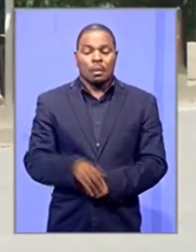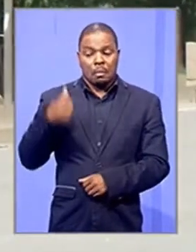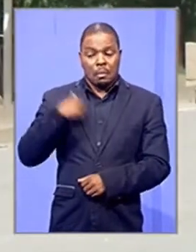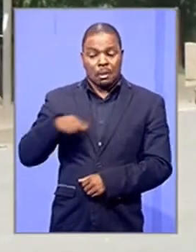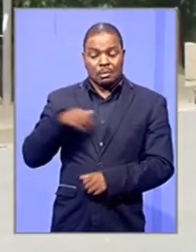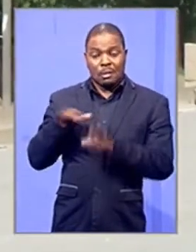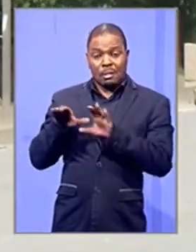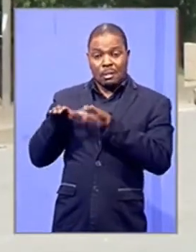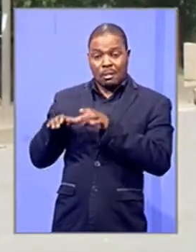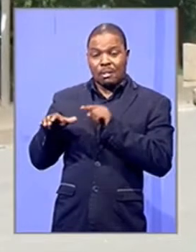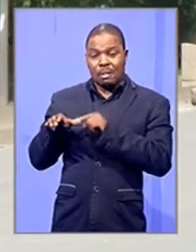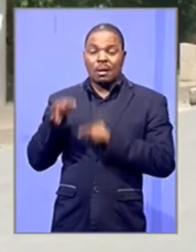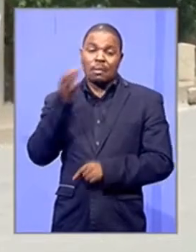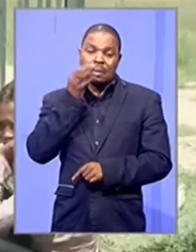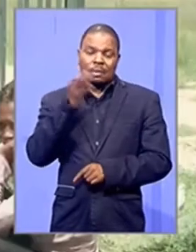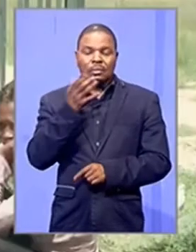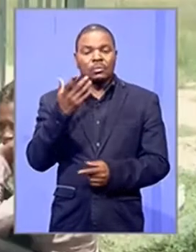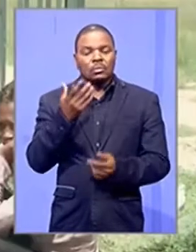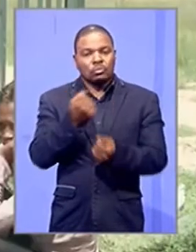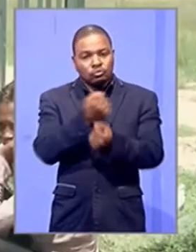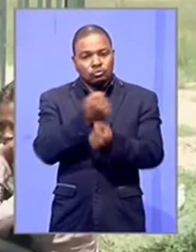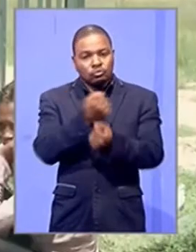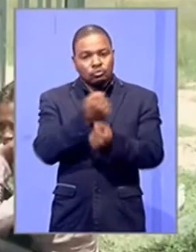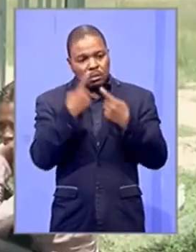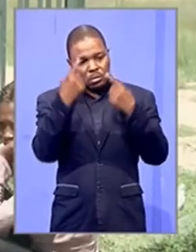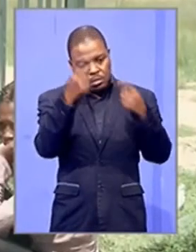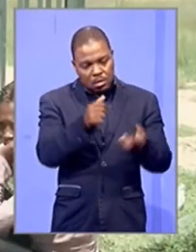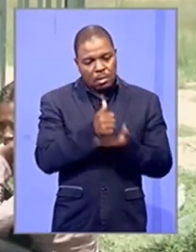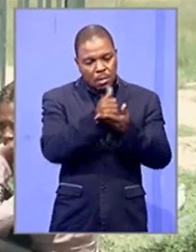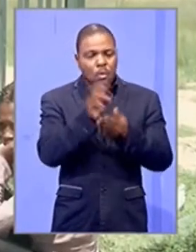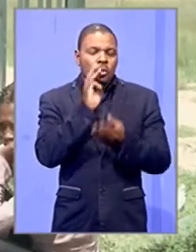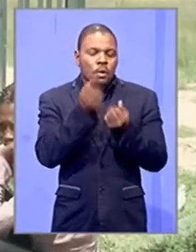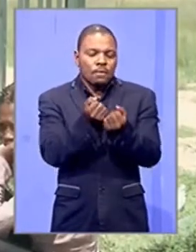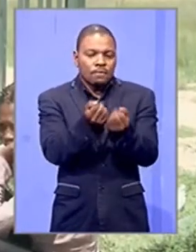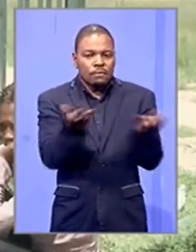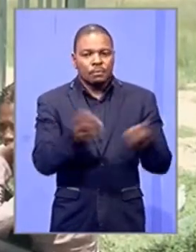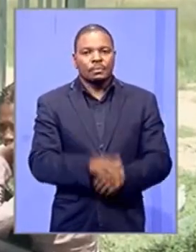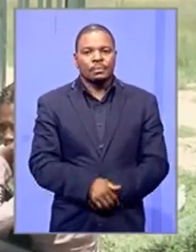re mo lebakeng le dilori di tla thuša go aba metsi ka lefelong le.